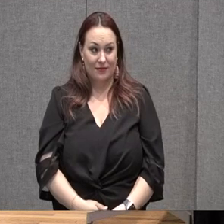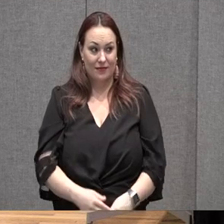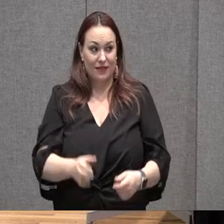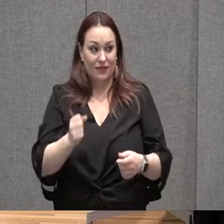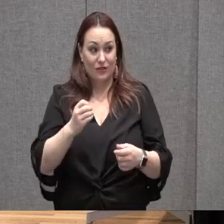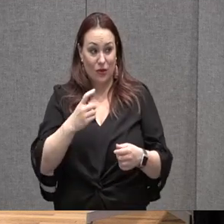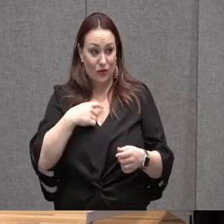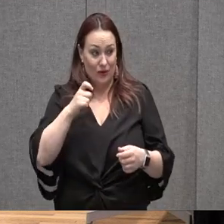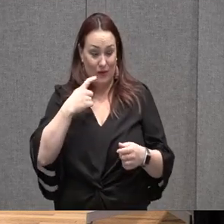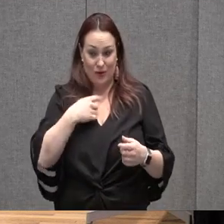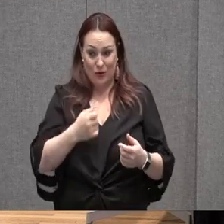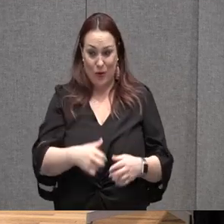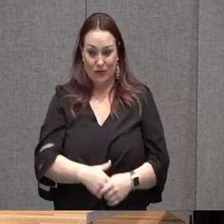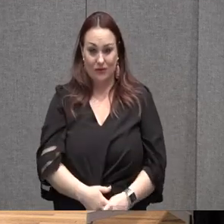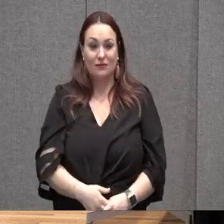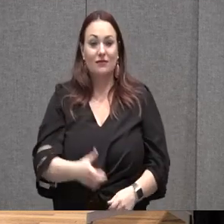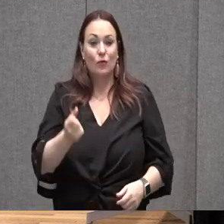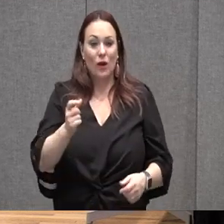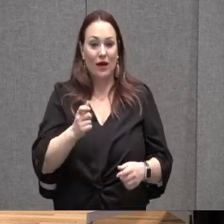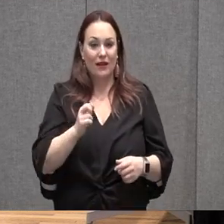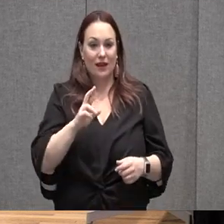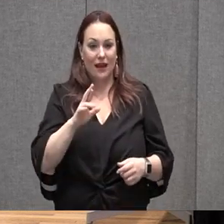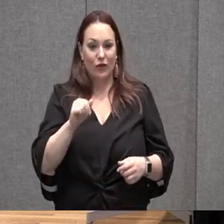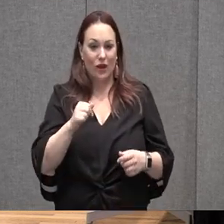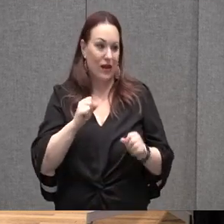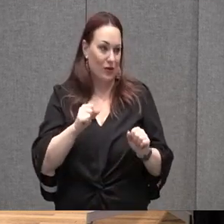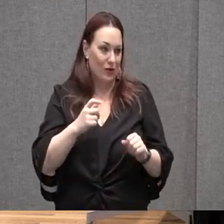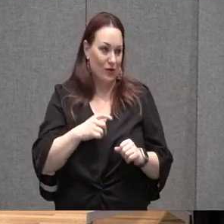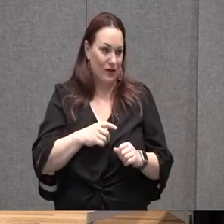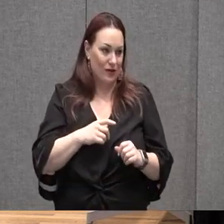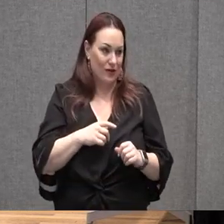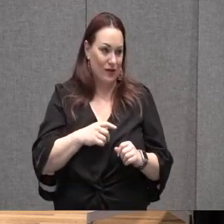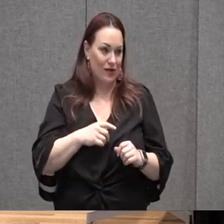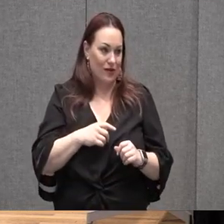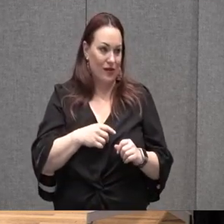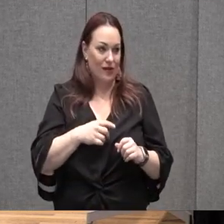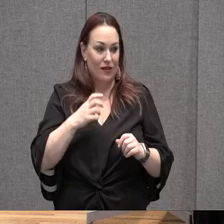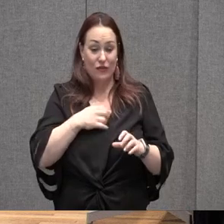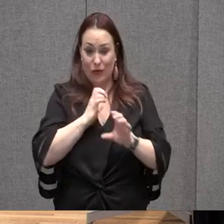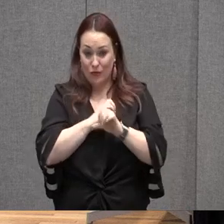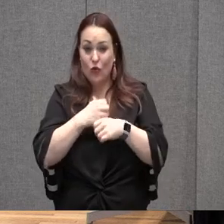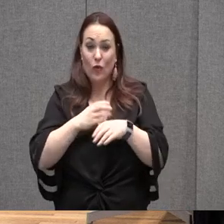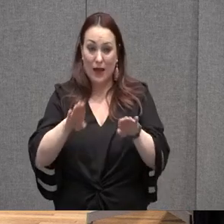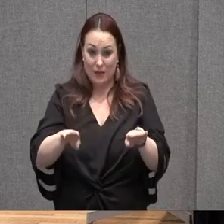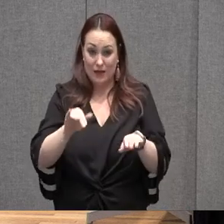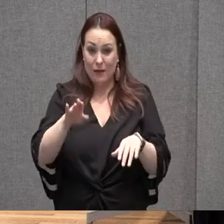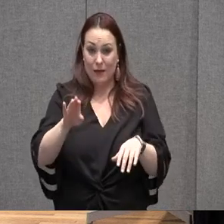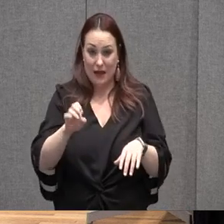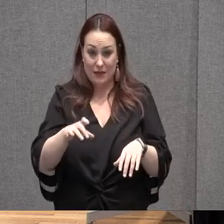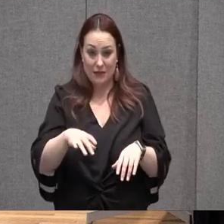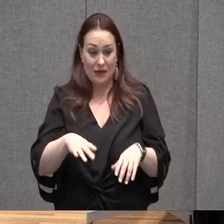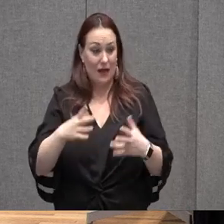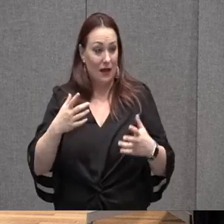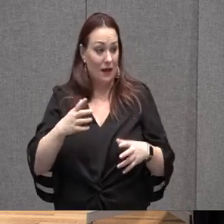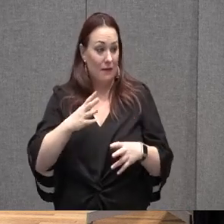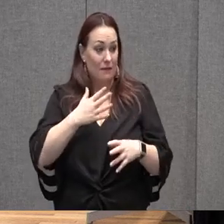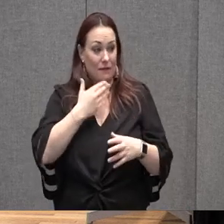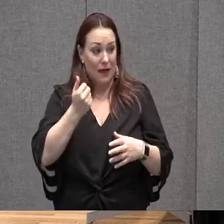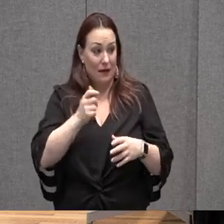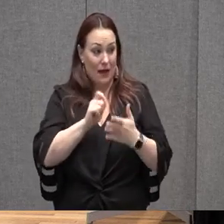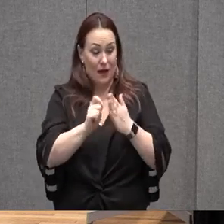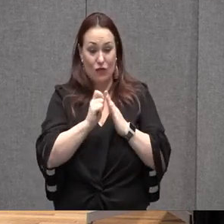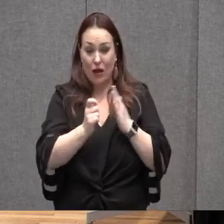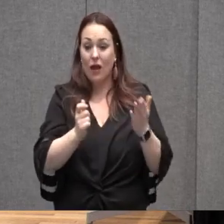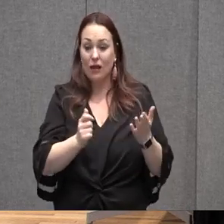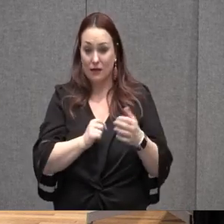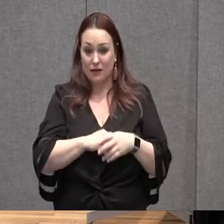it? There's one area to improve, right? Right, it's like, so create a base. So I could even write that down here.